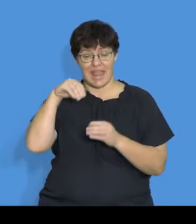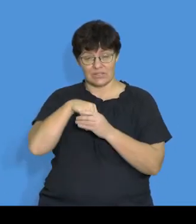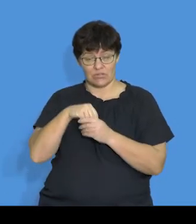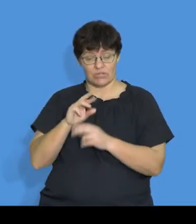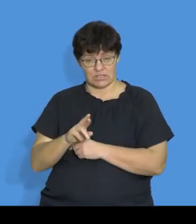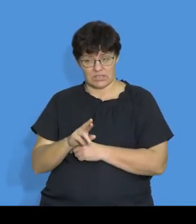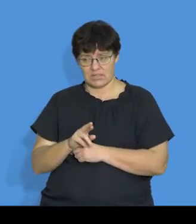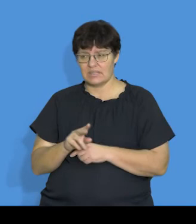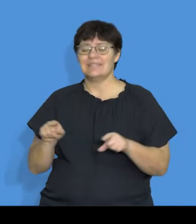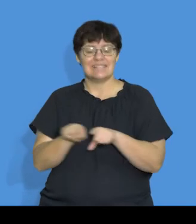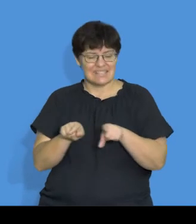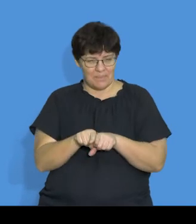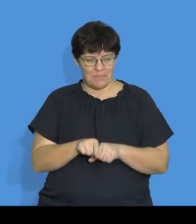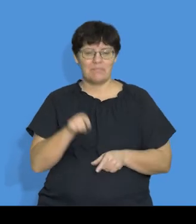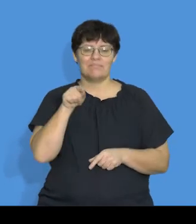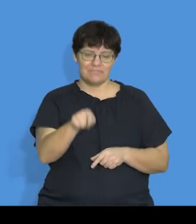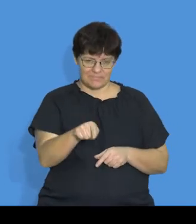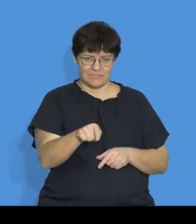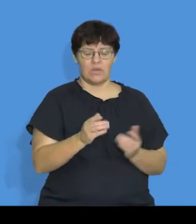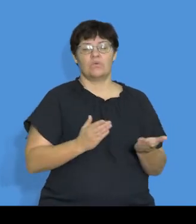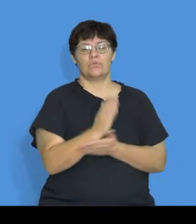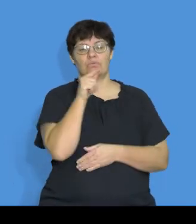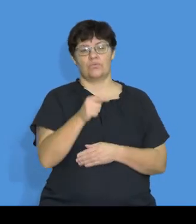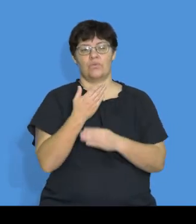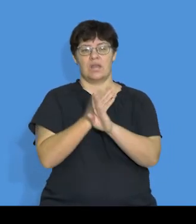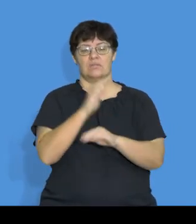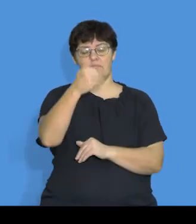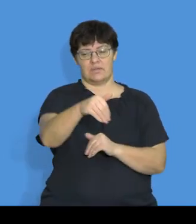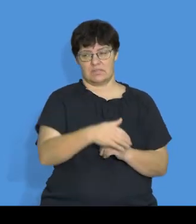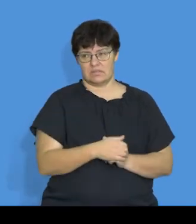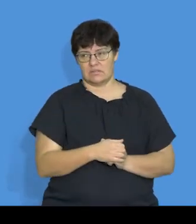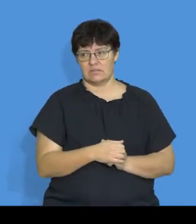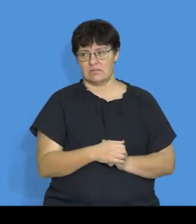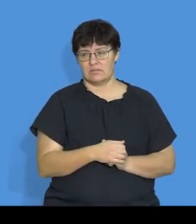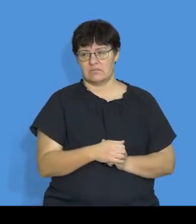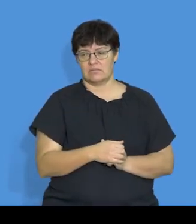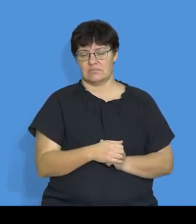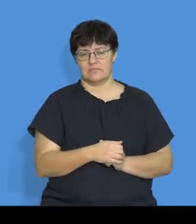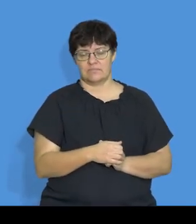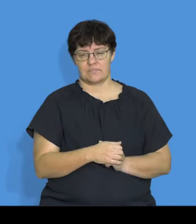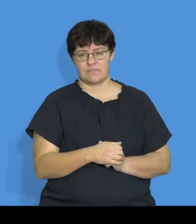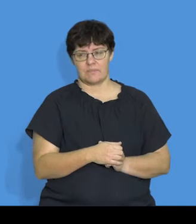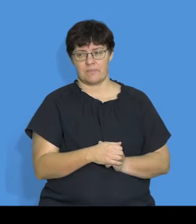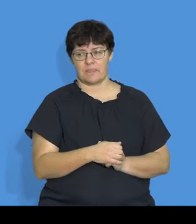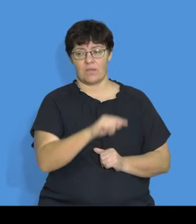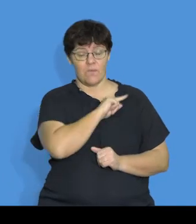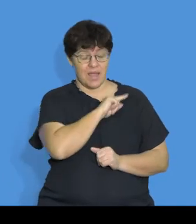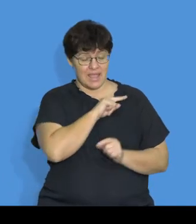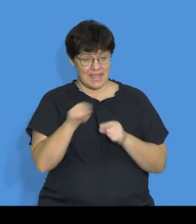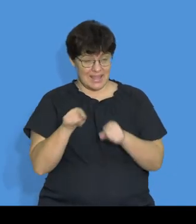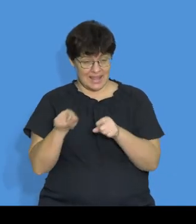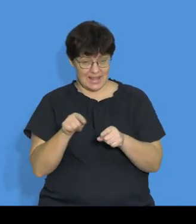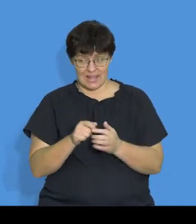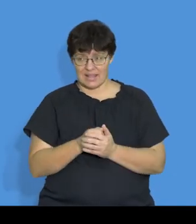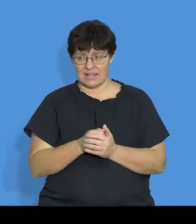same as which goes through the external circuit, in this case, which is the light bulb, because these are actually